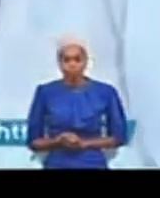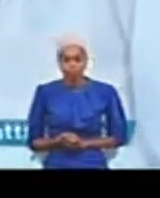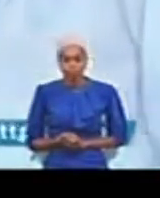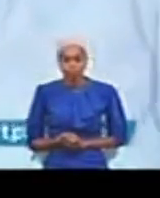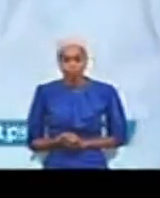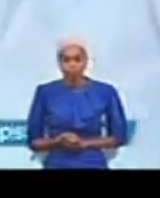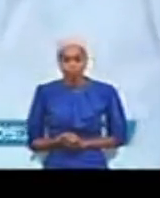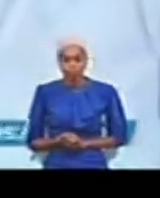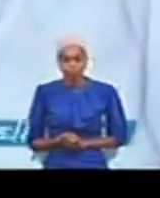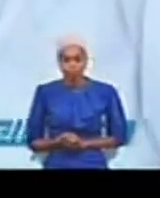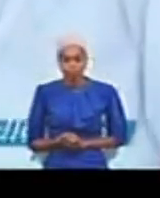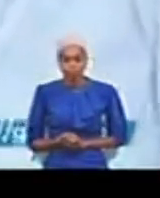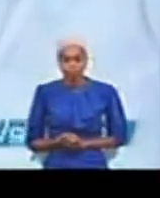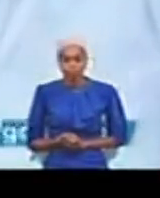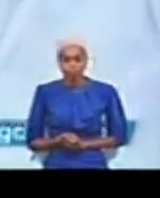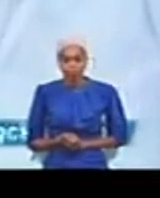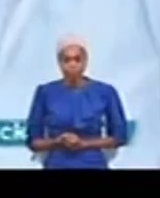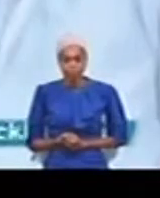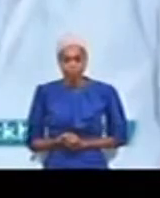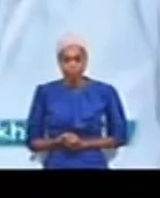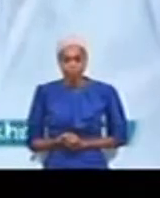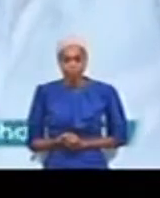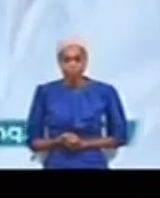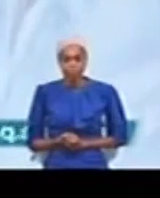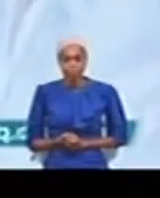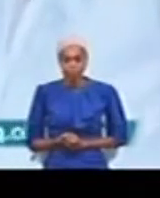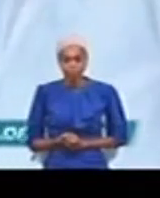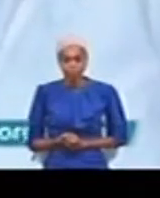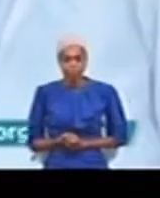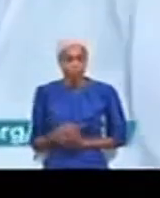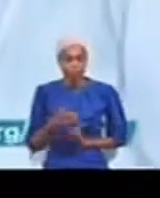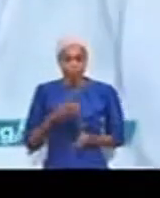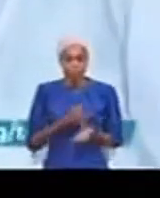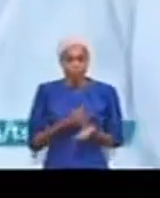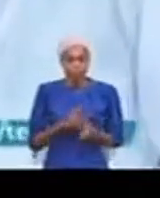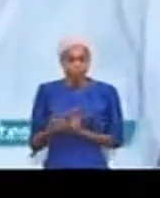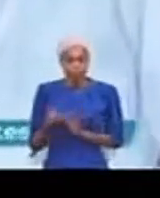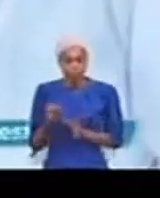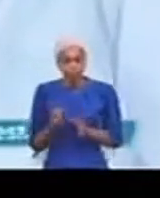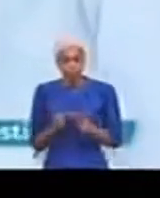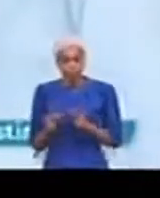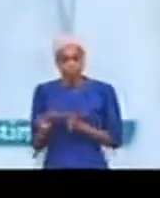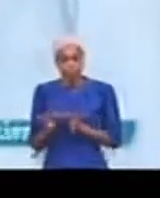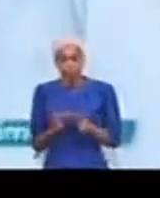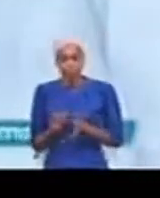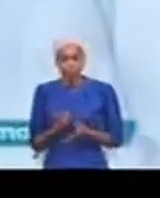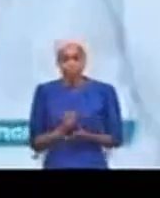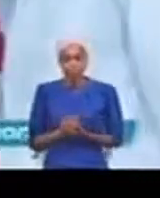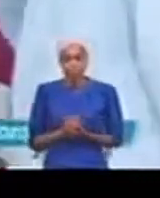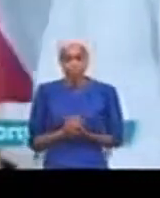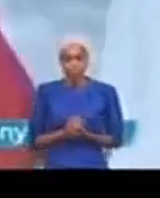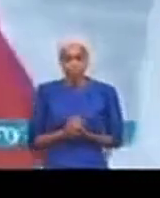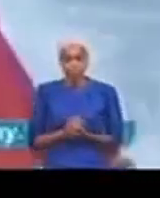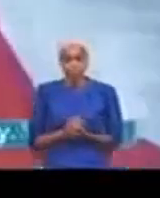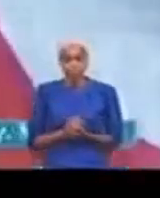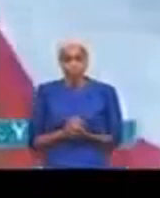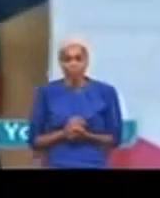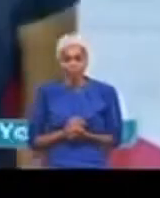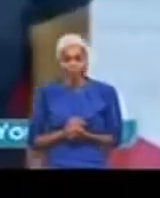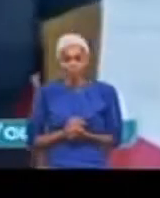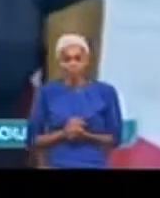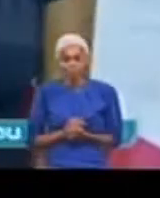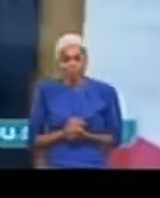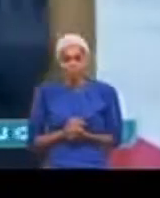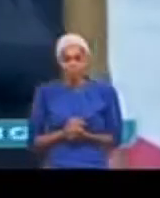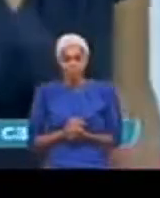joint and sometimes on the wrist joint, and it tends to affect mobility in the hands. So, yeah. Praise